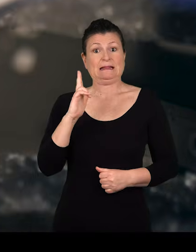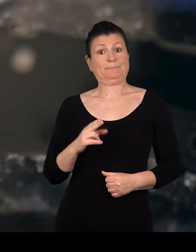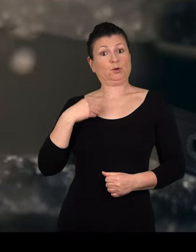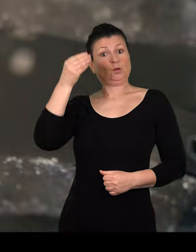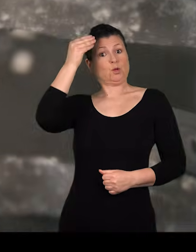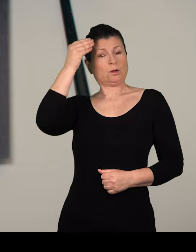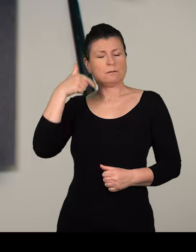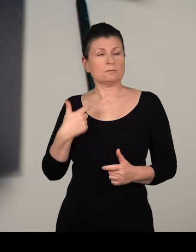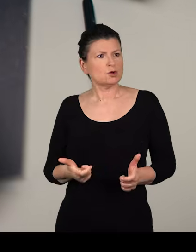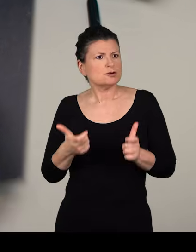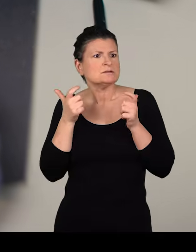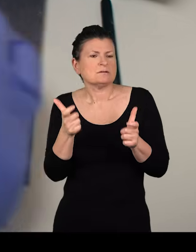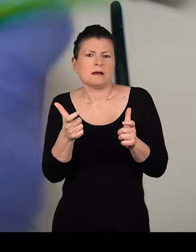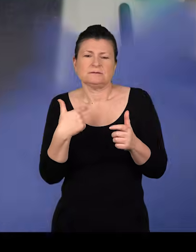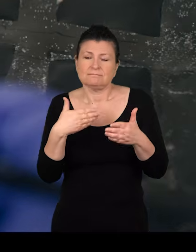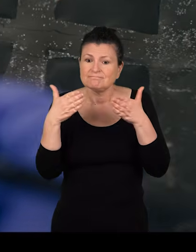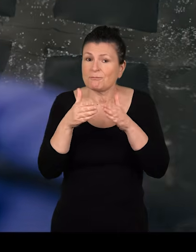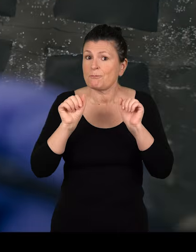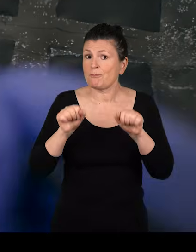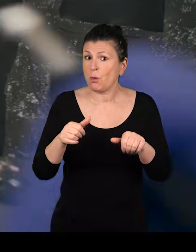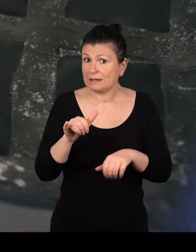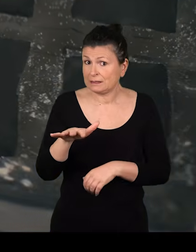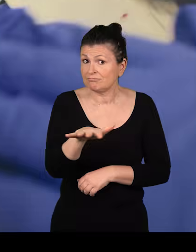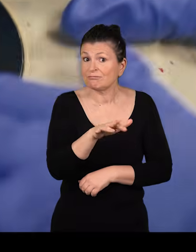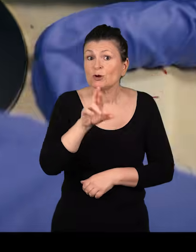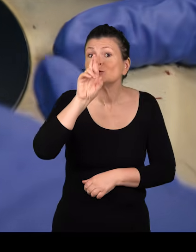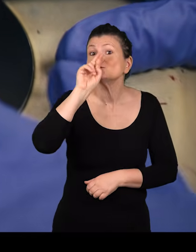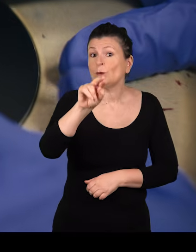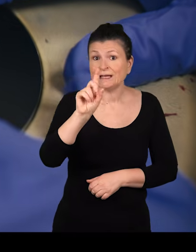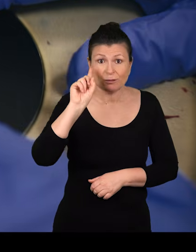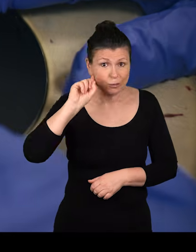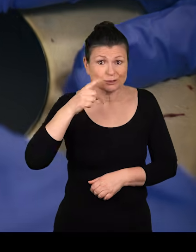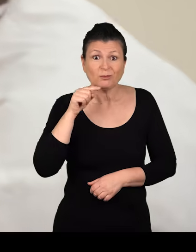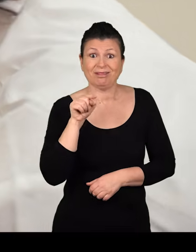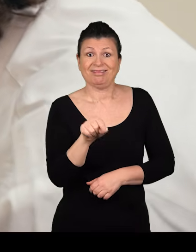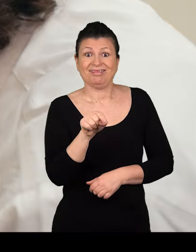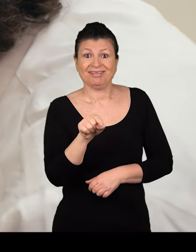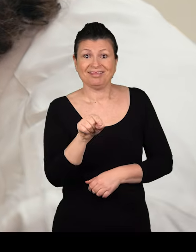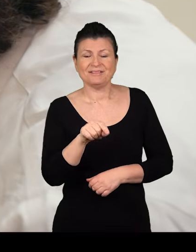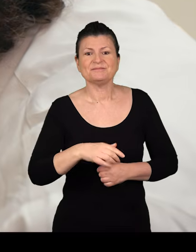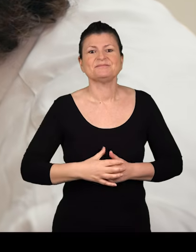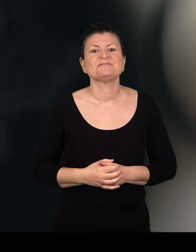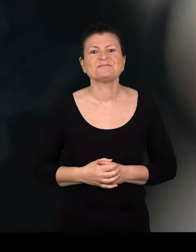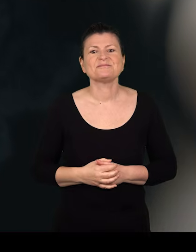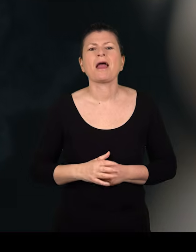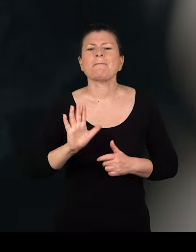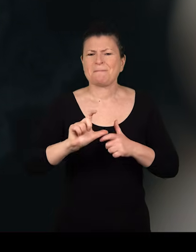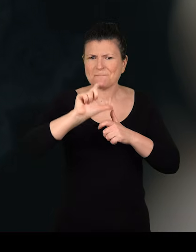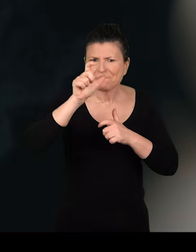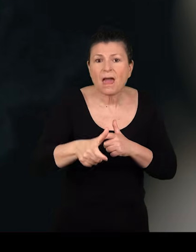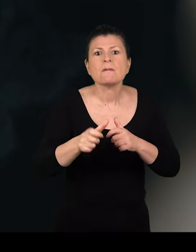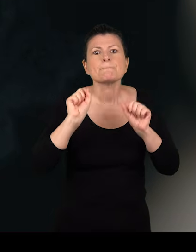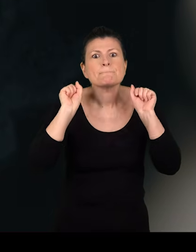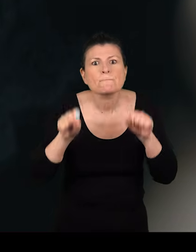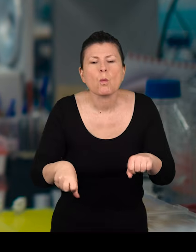I was very fortunate when I started to study for my PhD that I was able to get access to mouse mutants that were deaf.